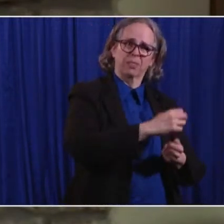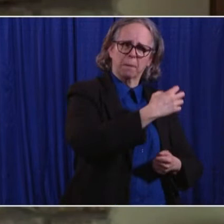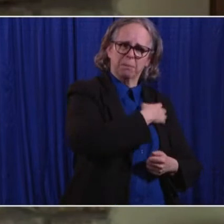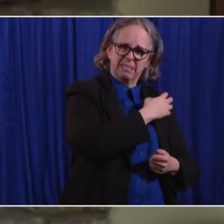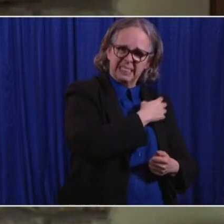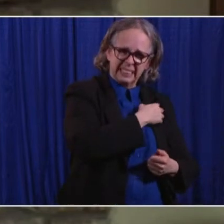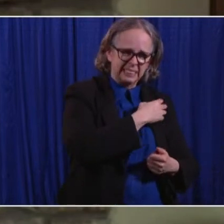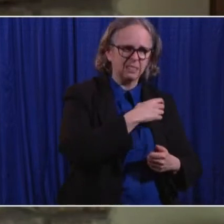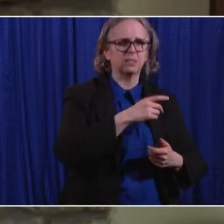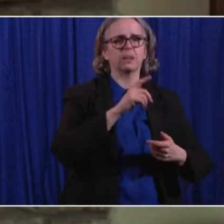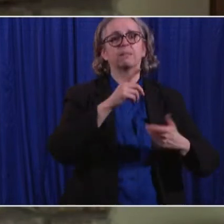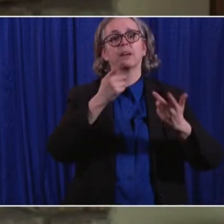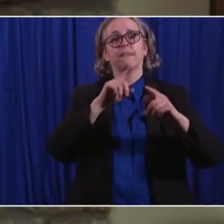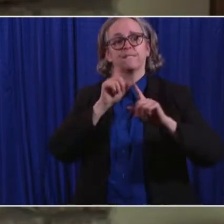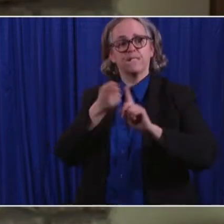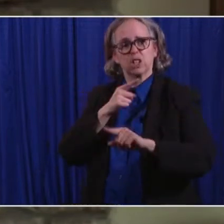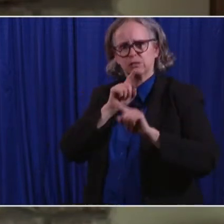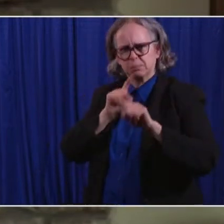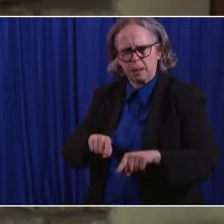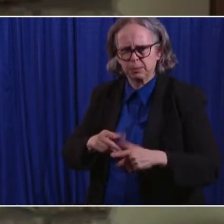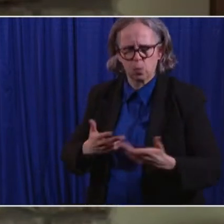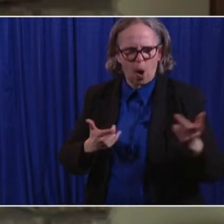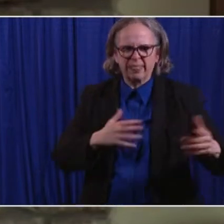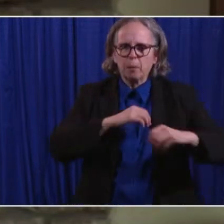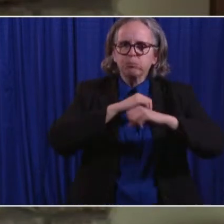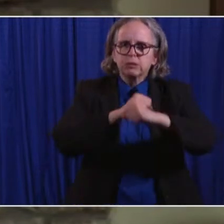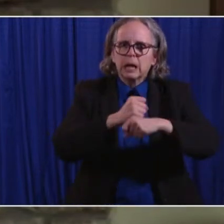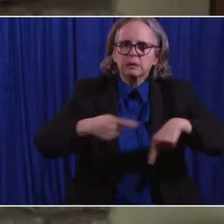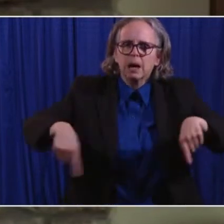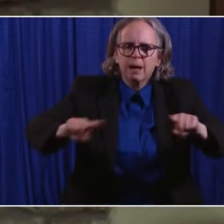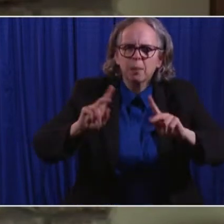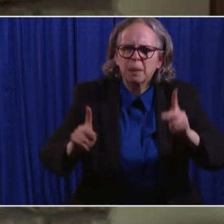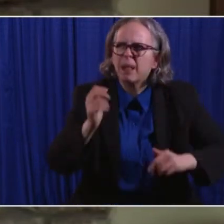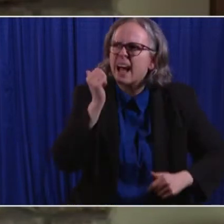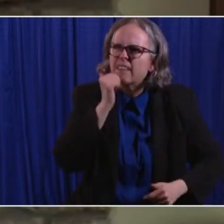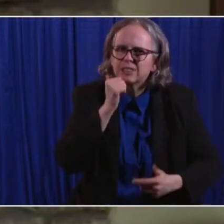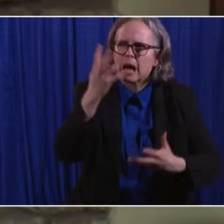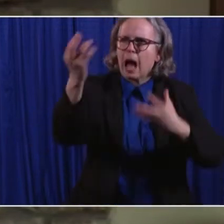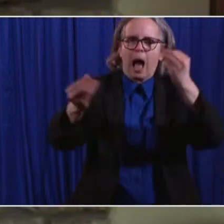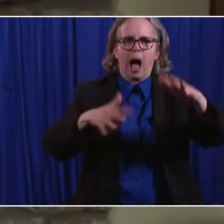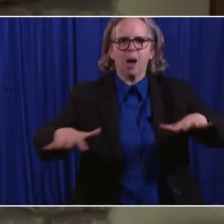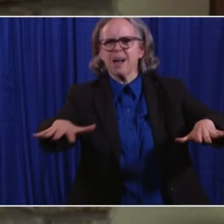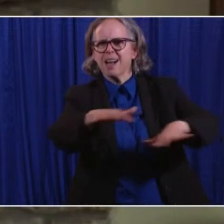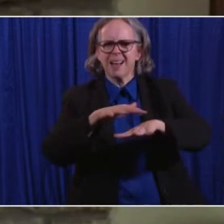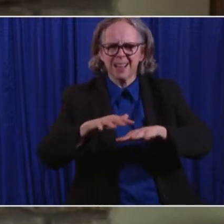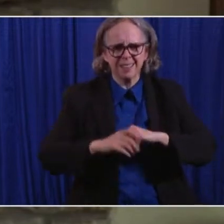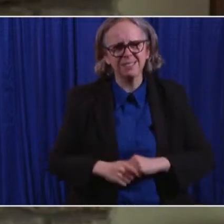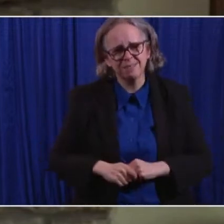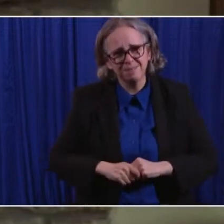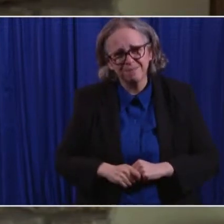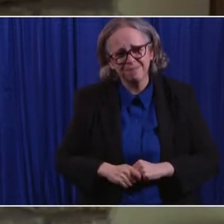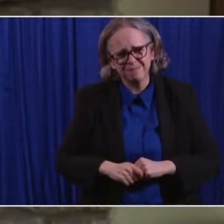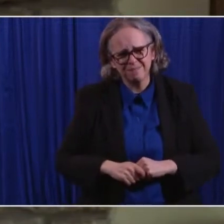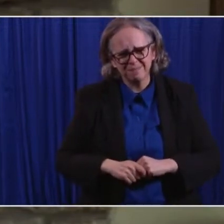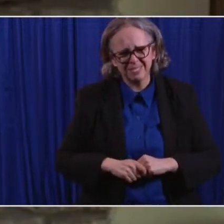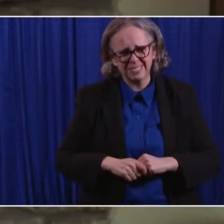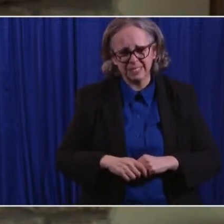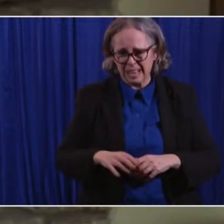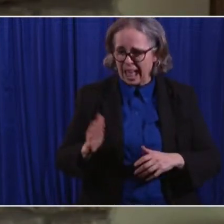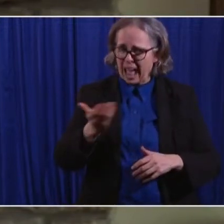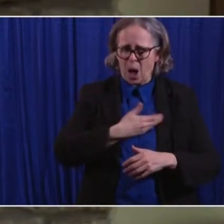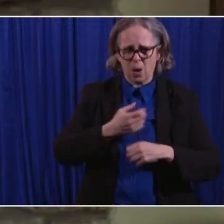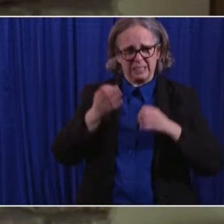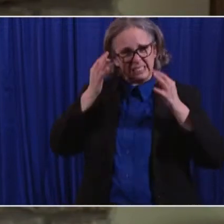single day. So we've really not, gone by essential workers. We have gone by how do we save